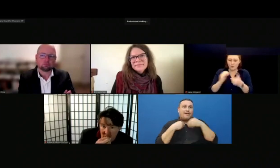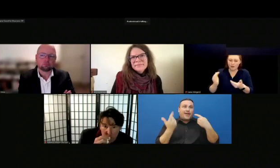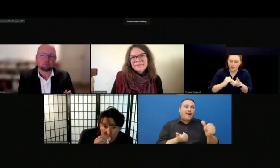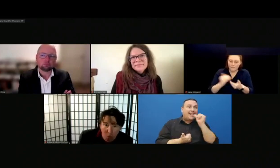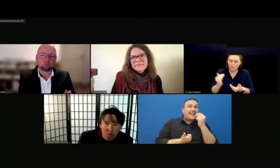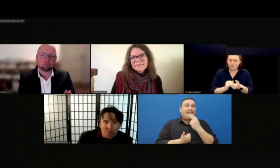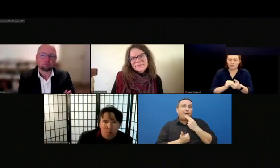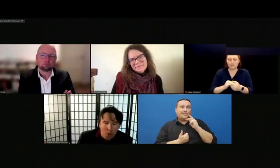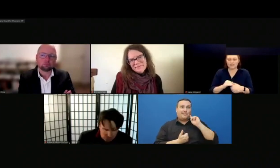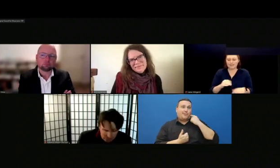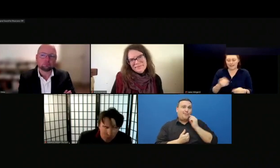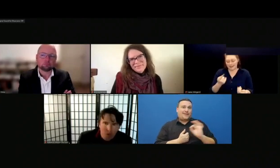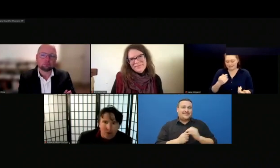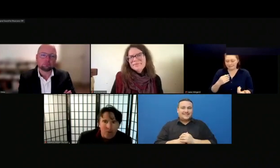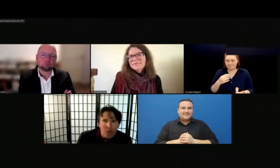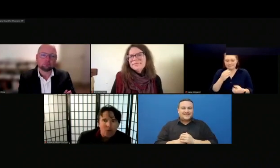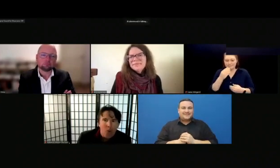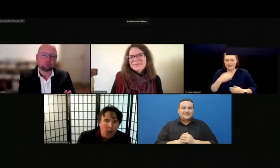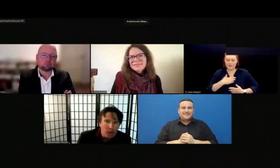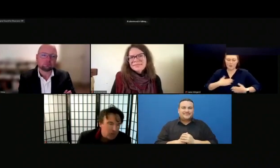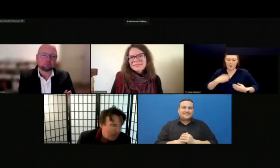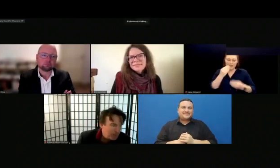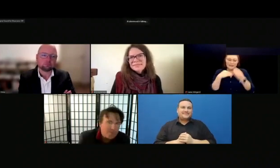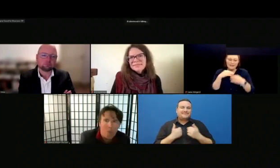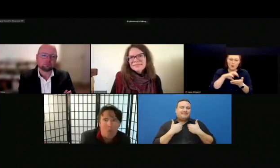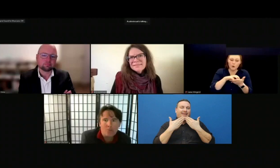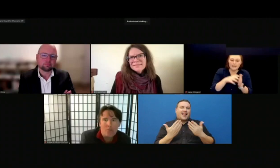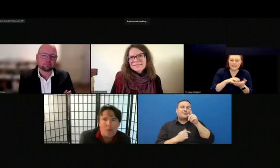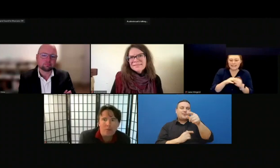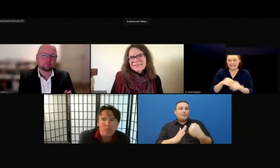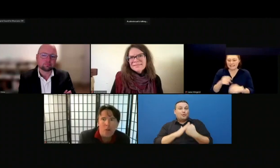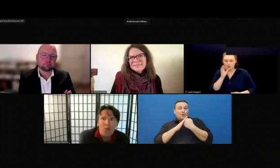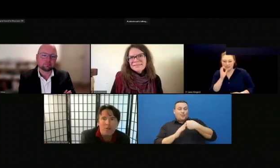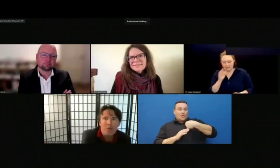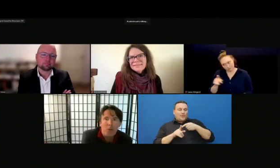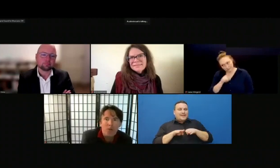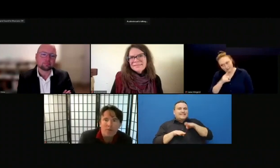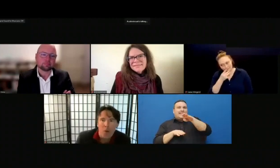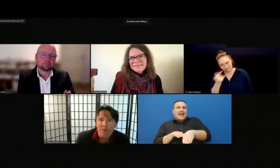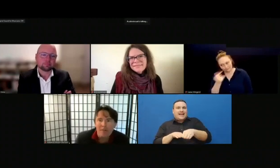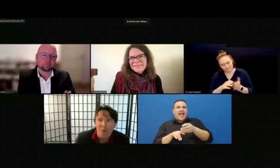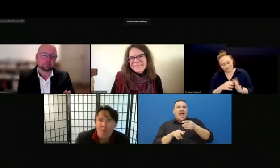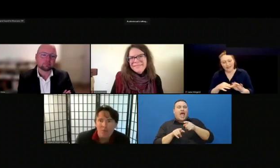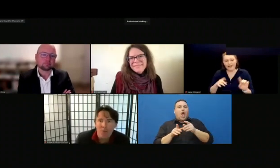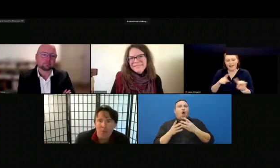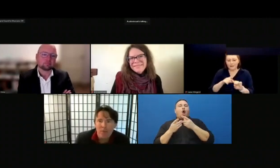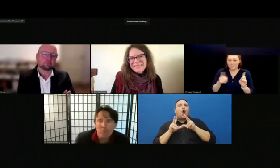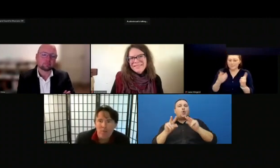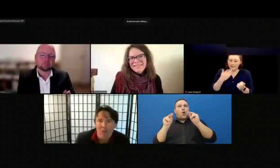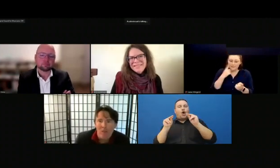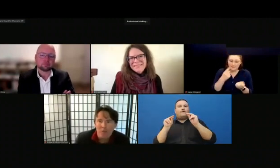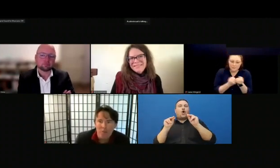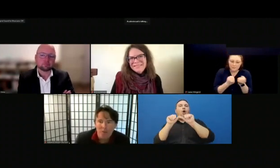Latvian cookies and drinks. They are very yummy. I'm also grateful to you supporting me in startup stages of the